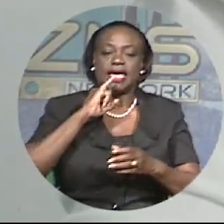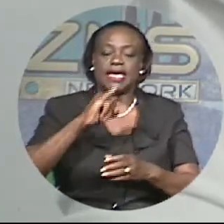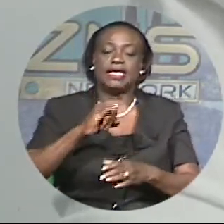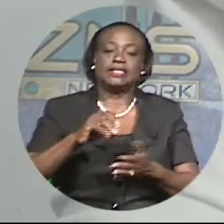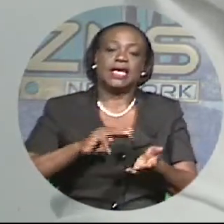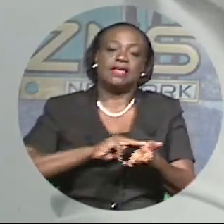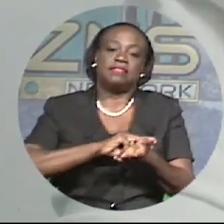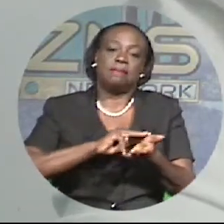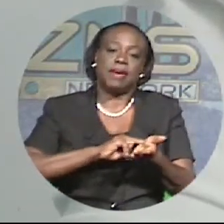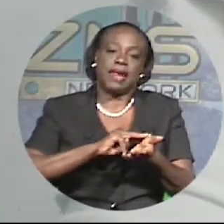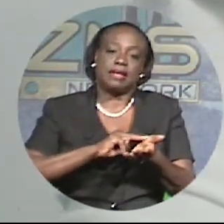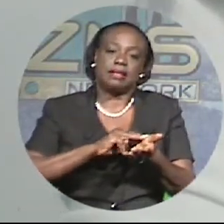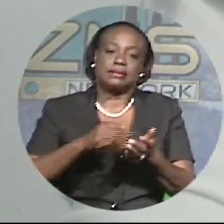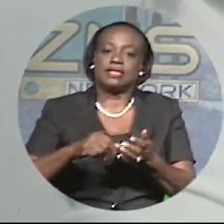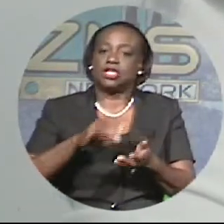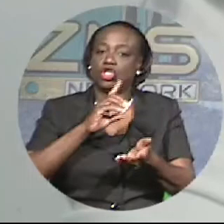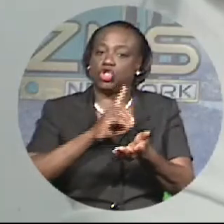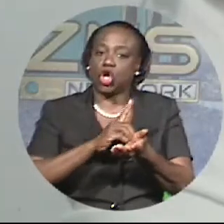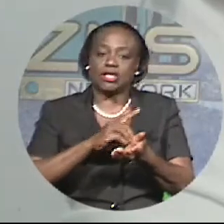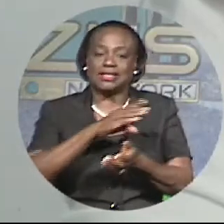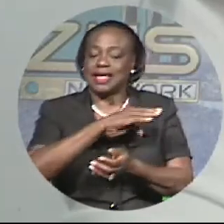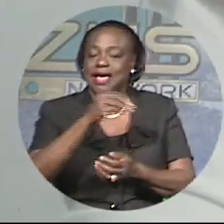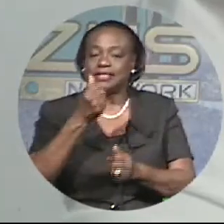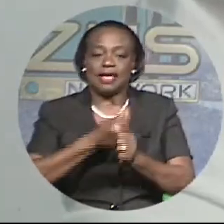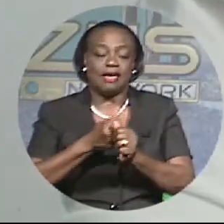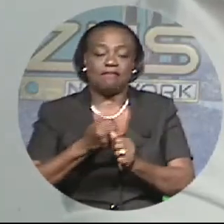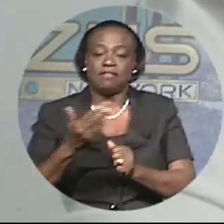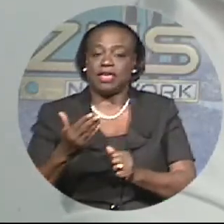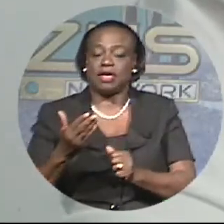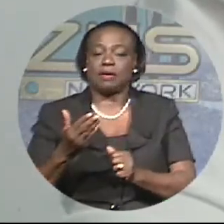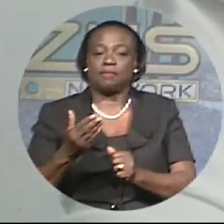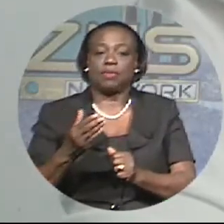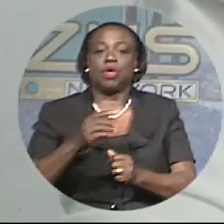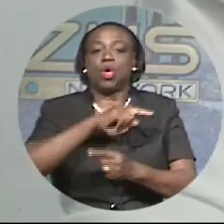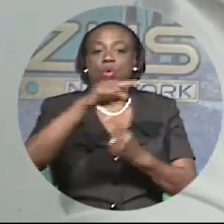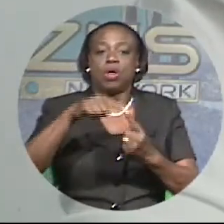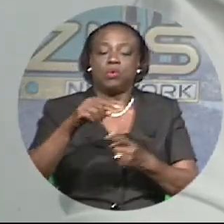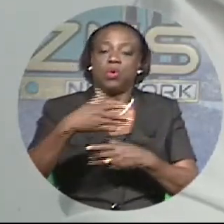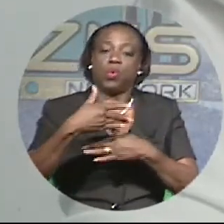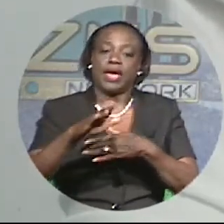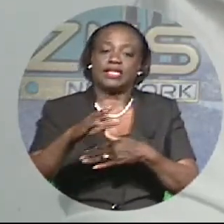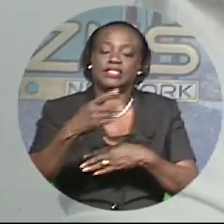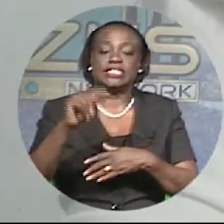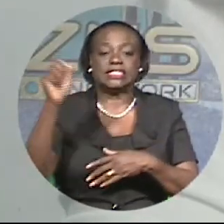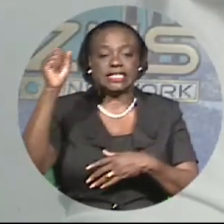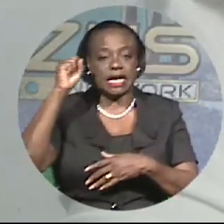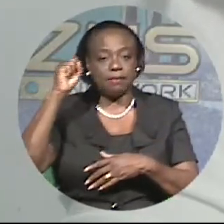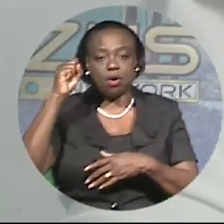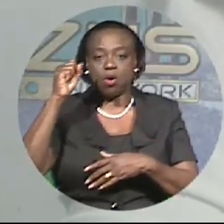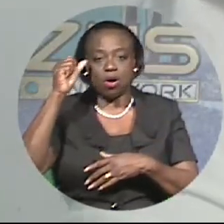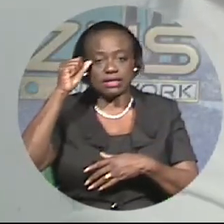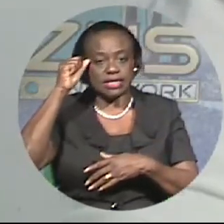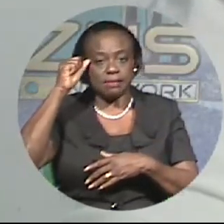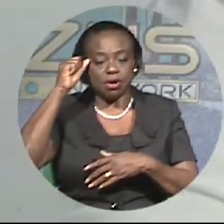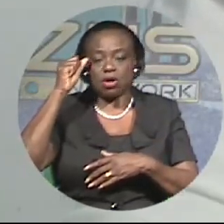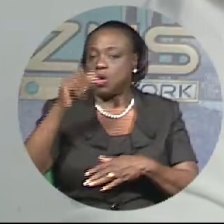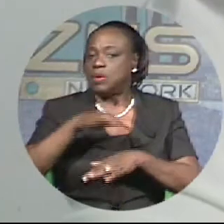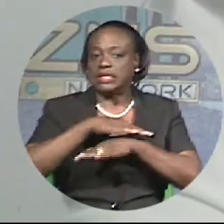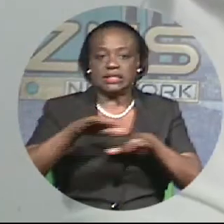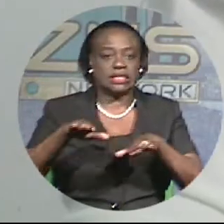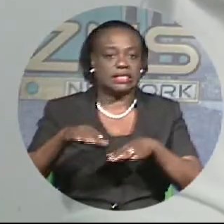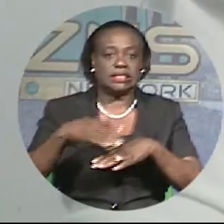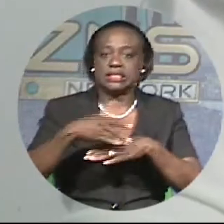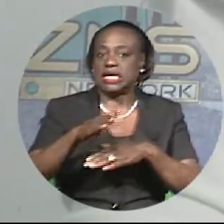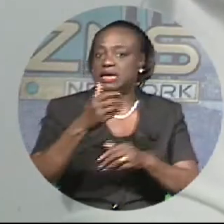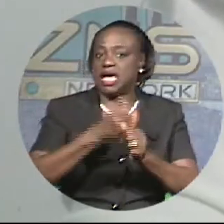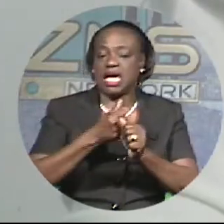All the medical doctors and everything. If you look at when we went to Singapore, we didn't send any medical person at all. But taking caution, we decided to